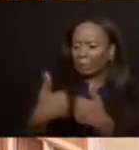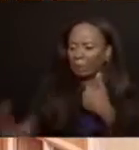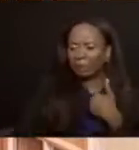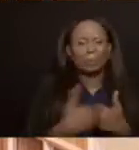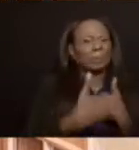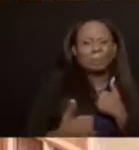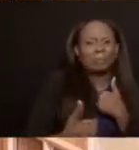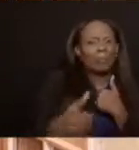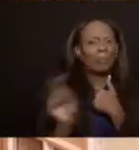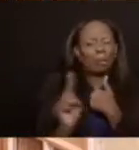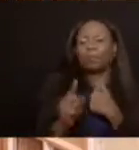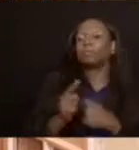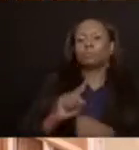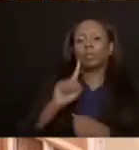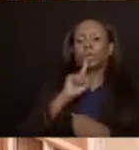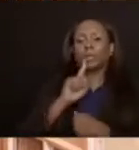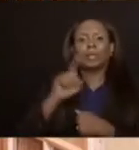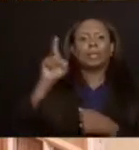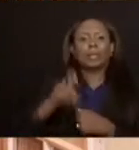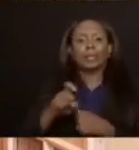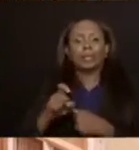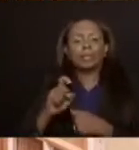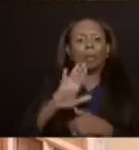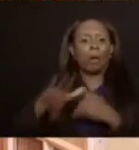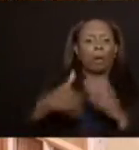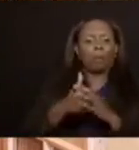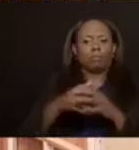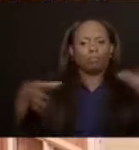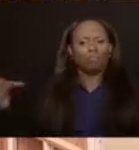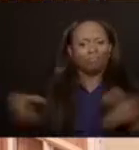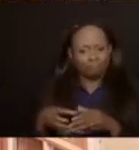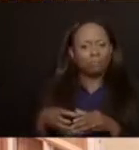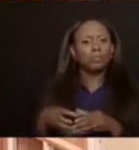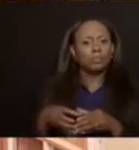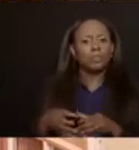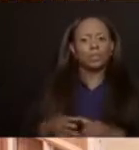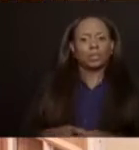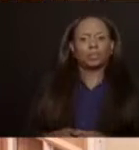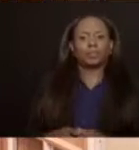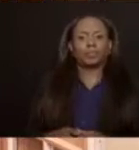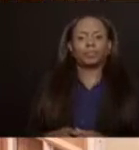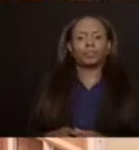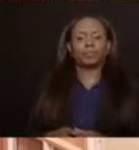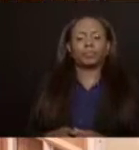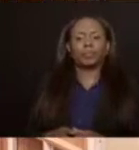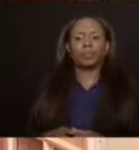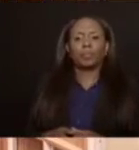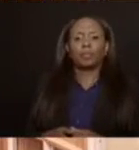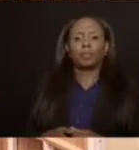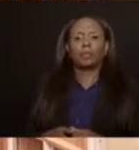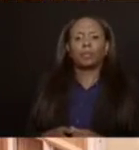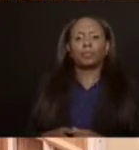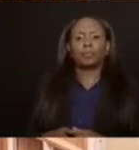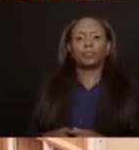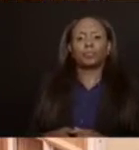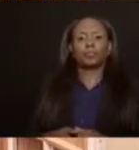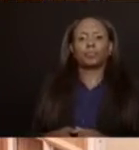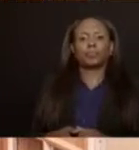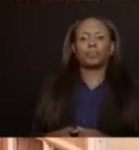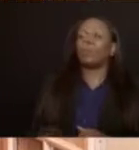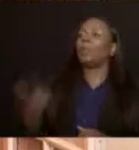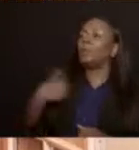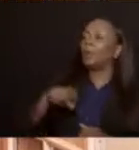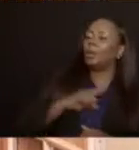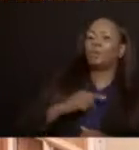effort. This is an effort that requires all of us. And in the same way that we came before, and we said to you step